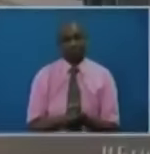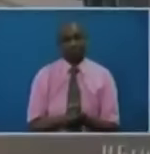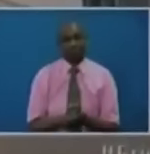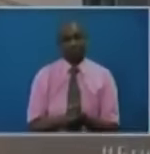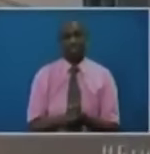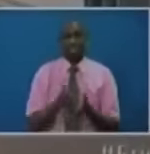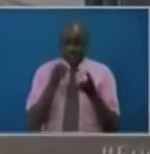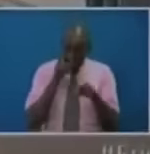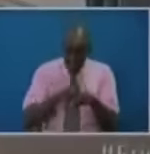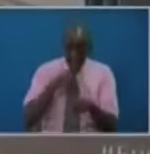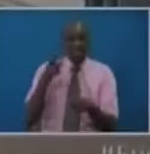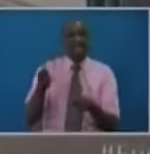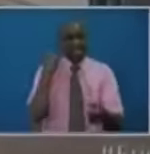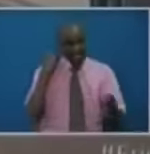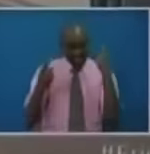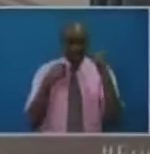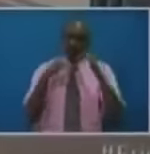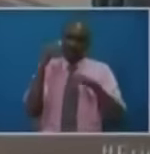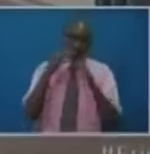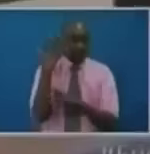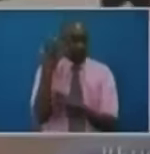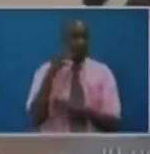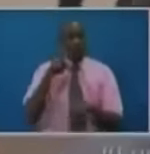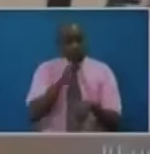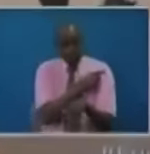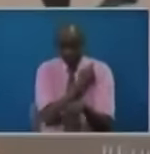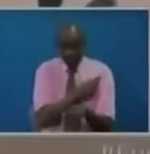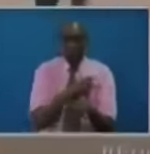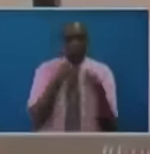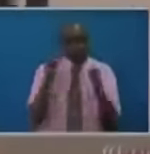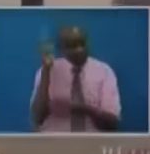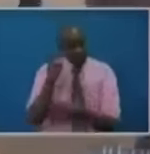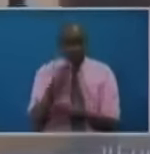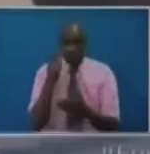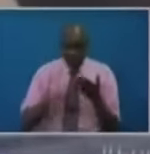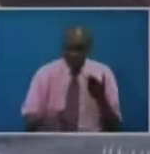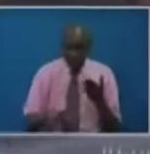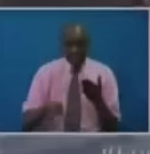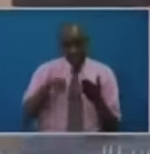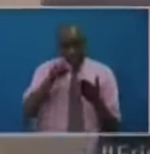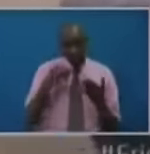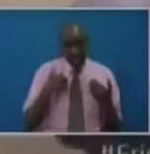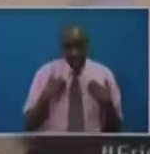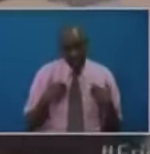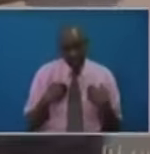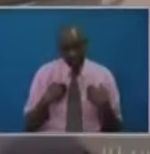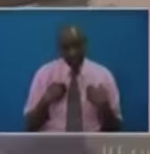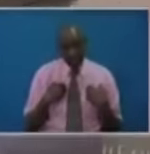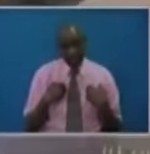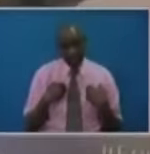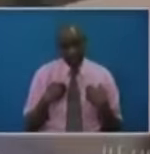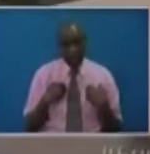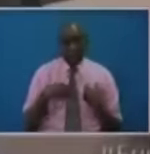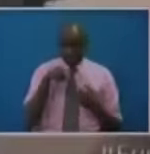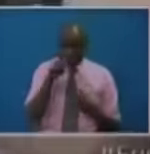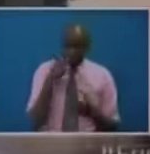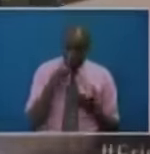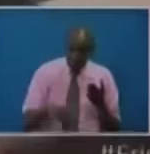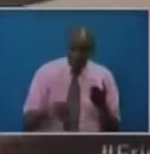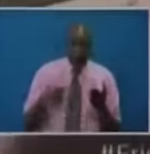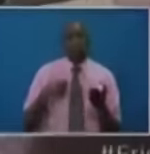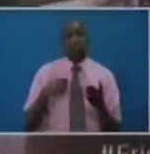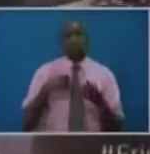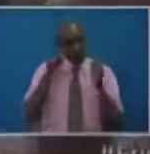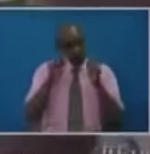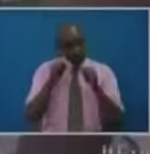Speaking after touring the Kericho Level 4 Hospital, President Kenyatta argued that as much as the medics were fighting for their welfare, yet their primary